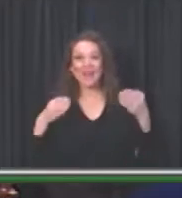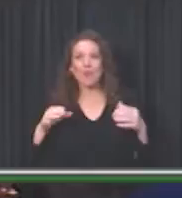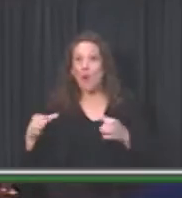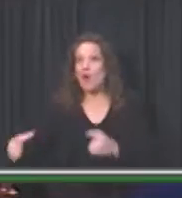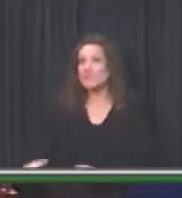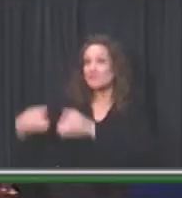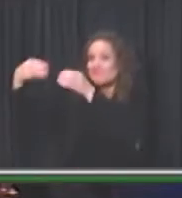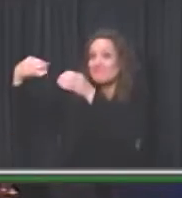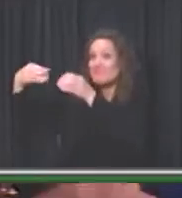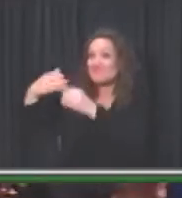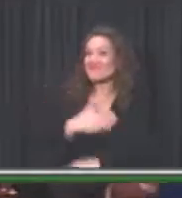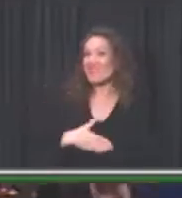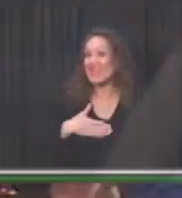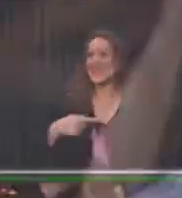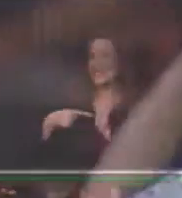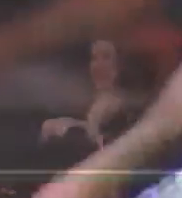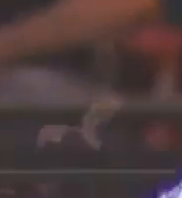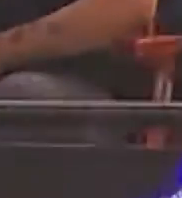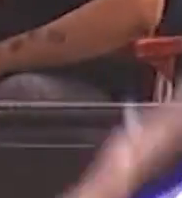arms